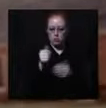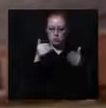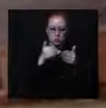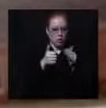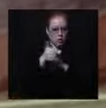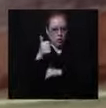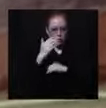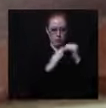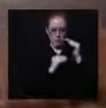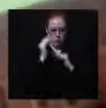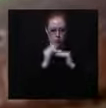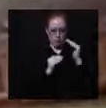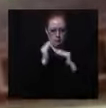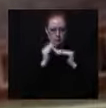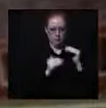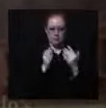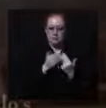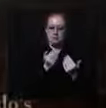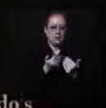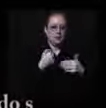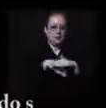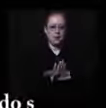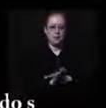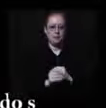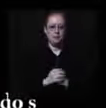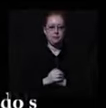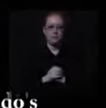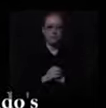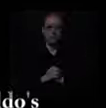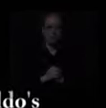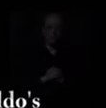nearest building and easily got in.